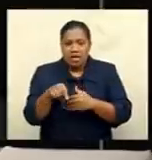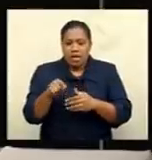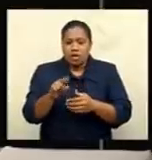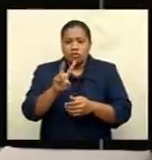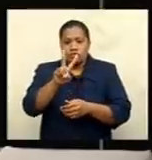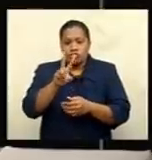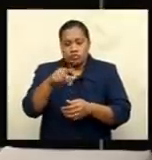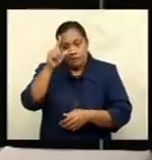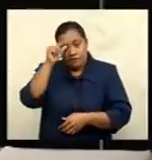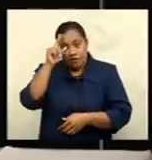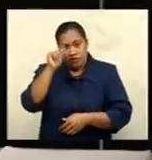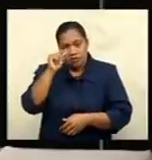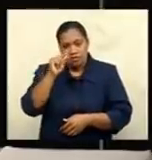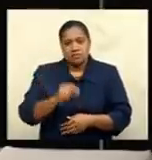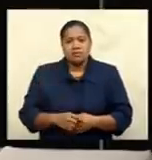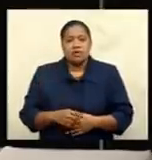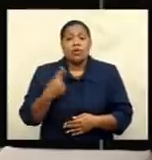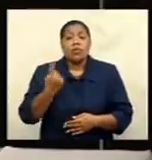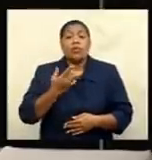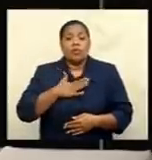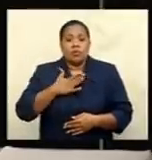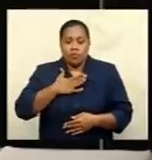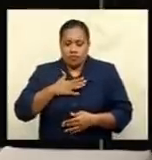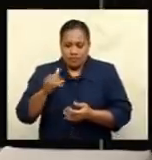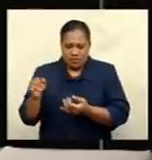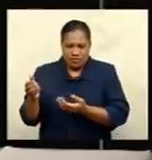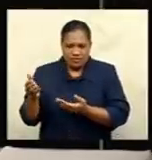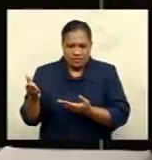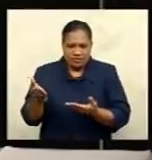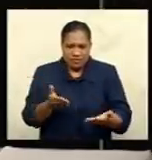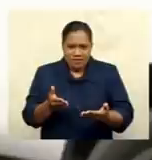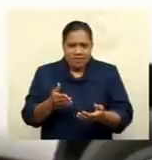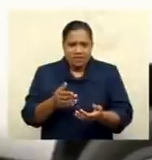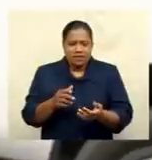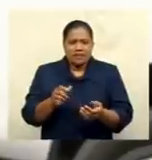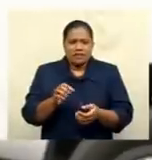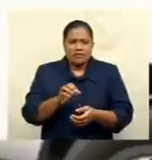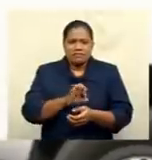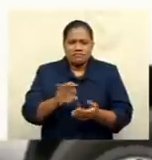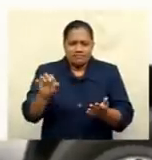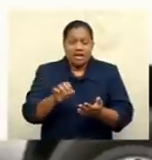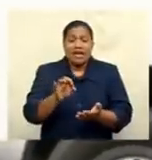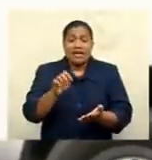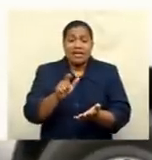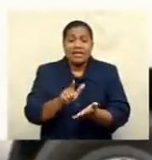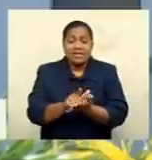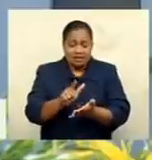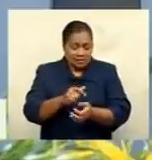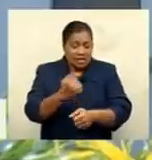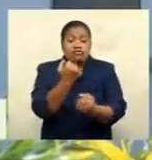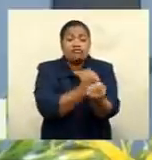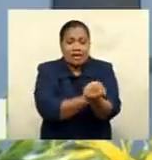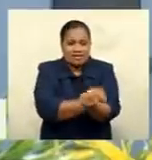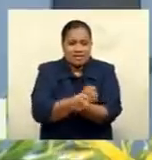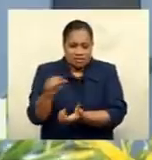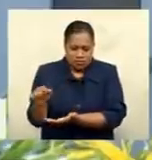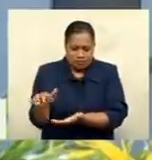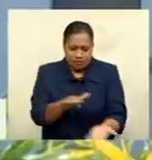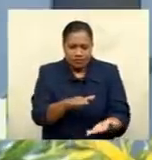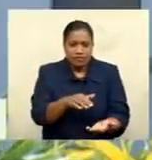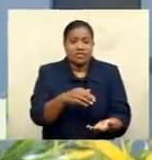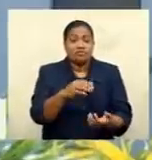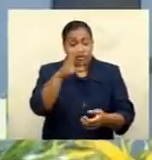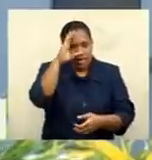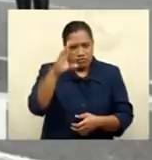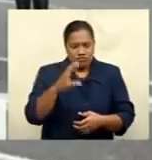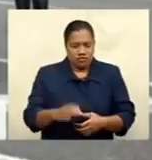allegedly attempting to import illegal drugs into the country. The arrest was made possible through a joint collaboration